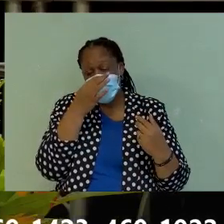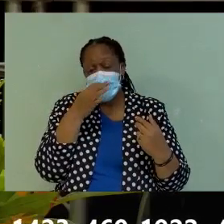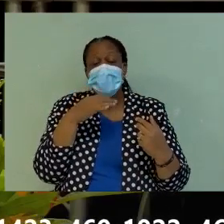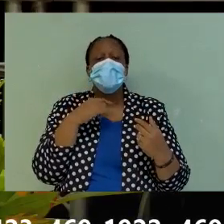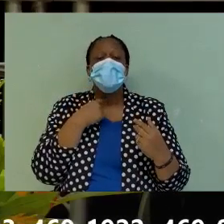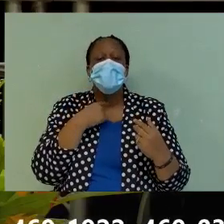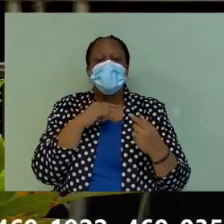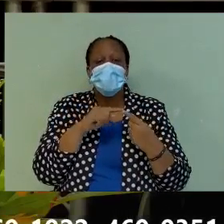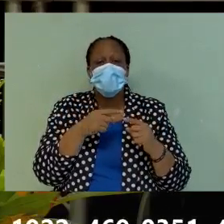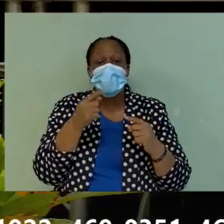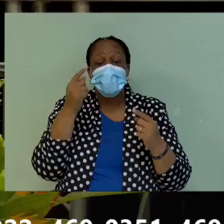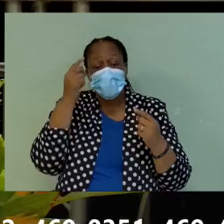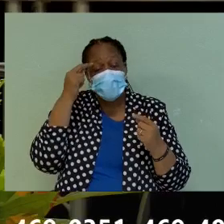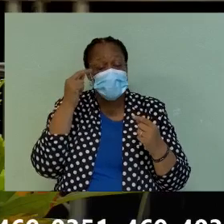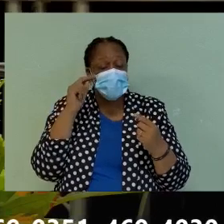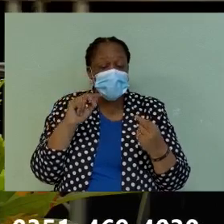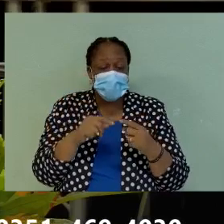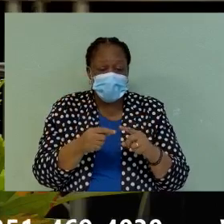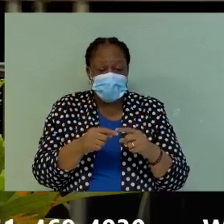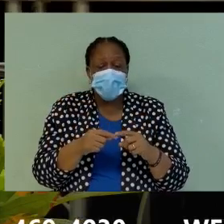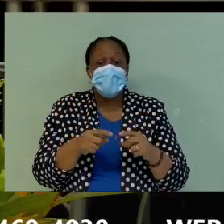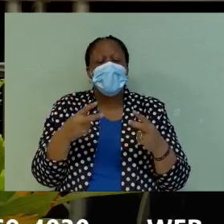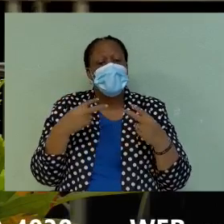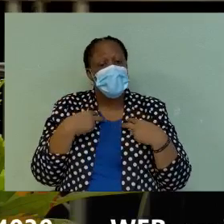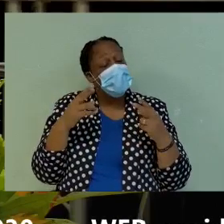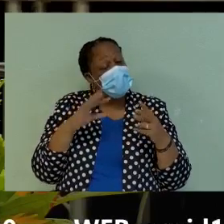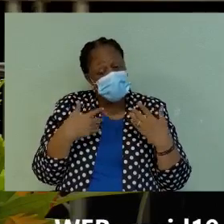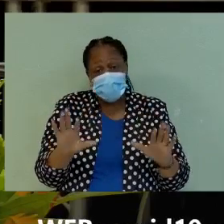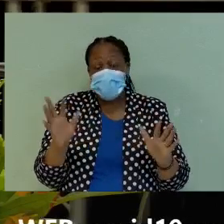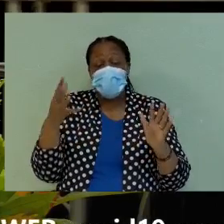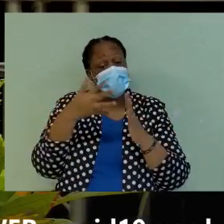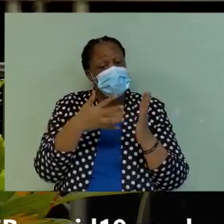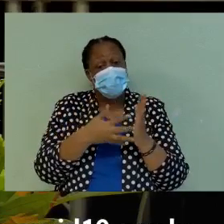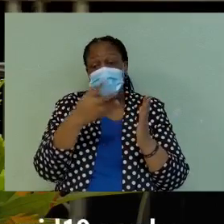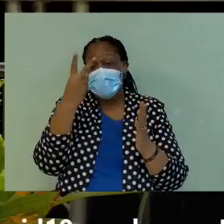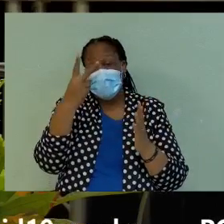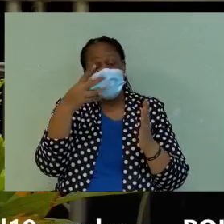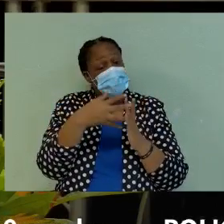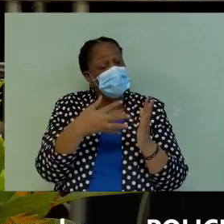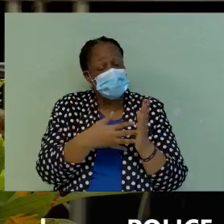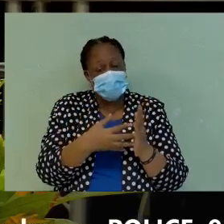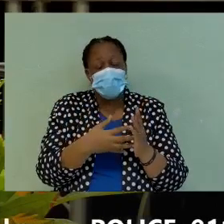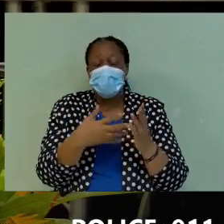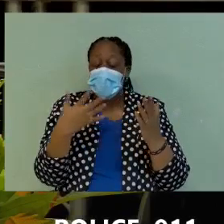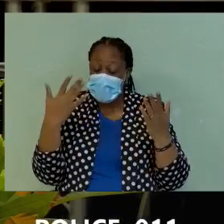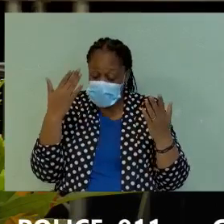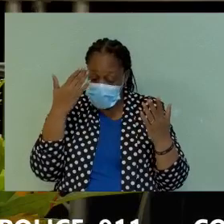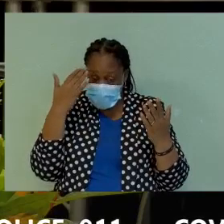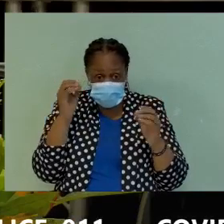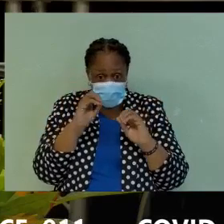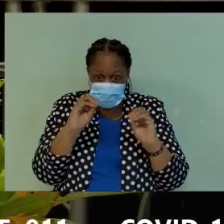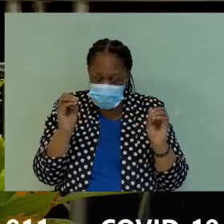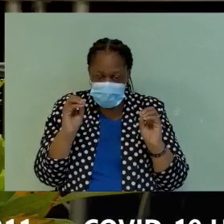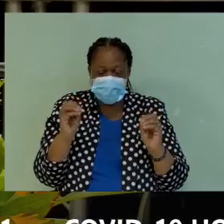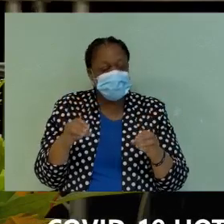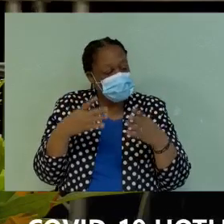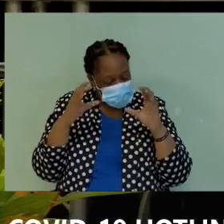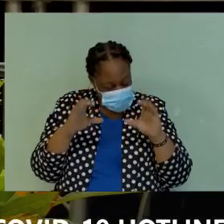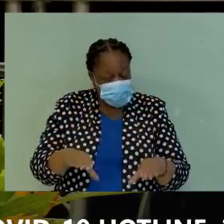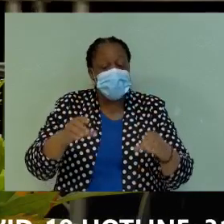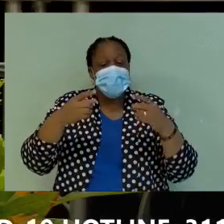they have 2 samples on separate days. And if these 2 samples are negative, then it means that they would have cleared the virus. And so these